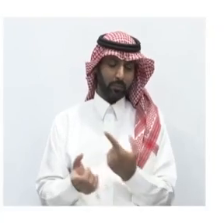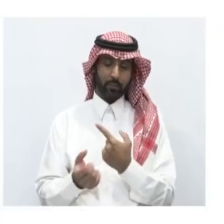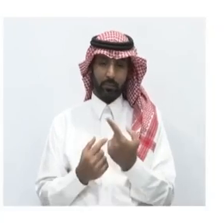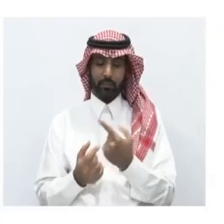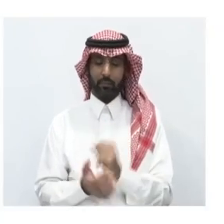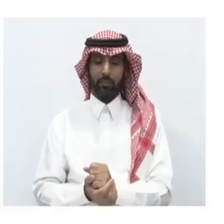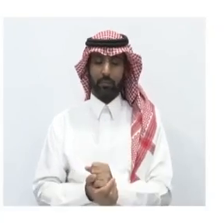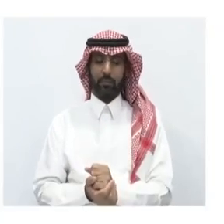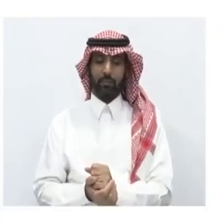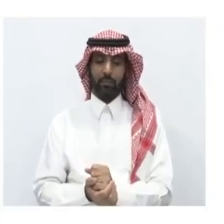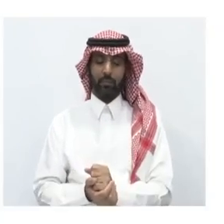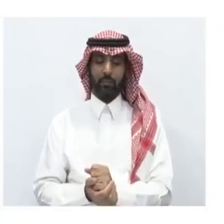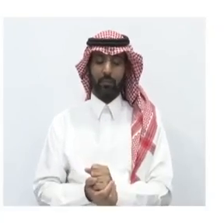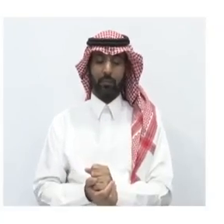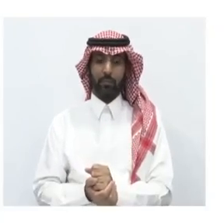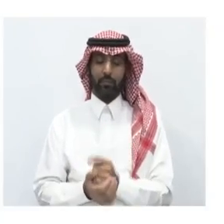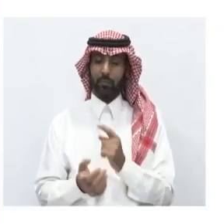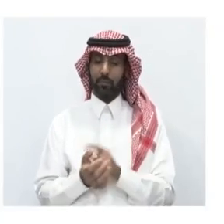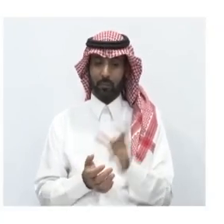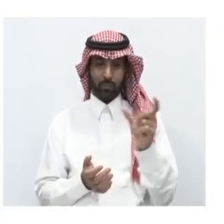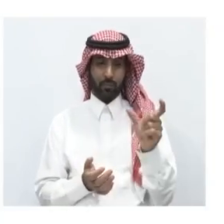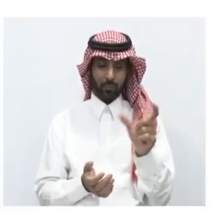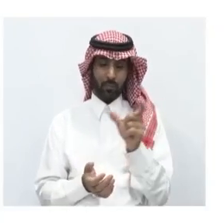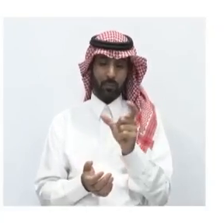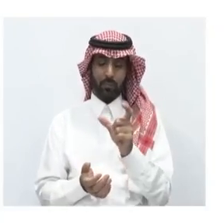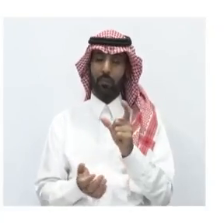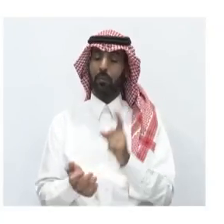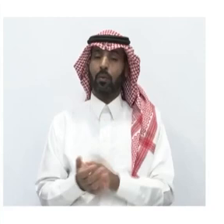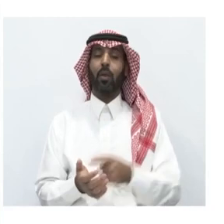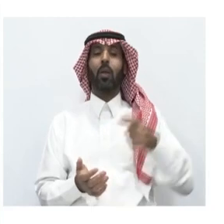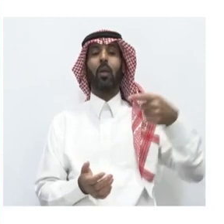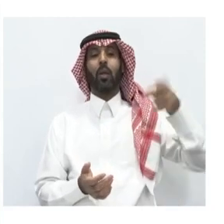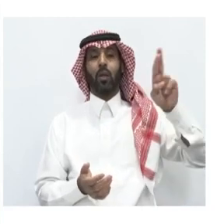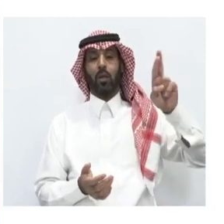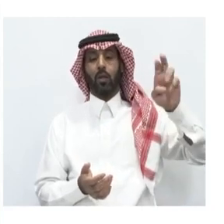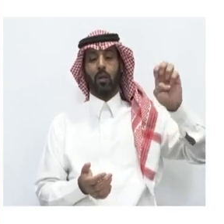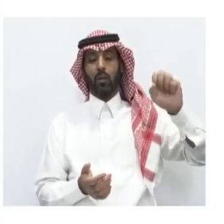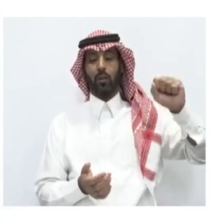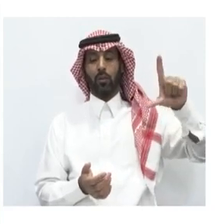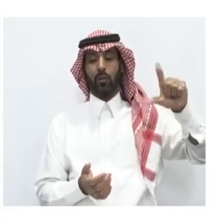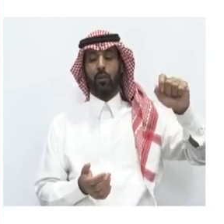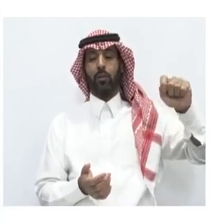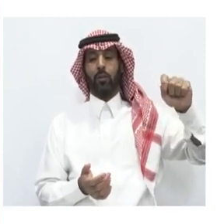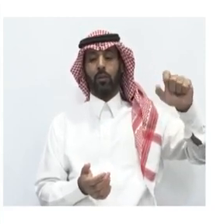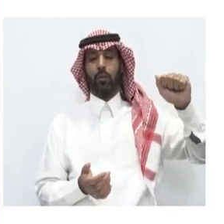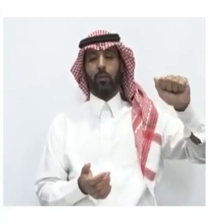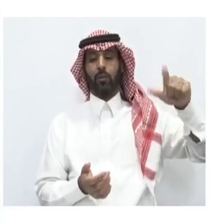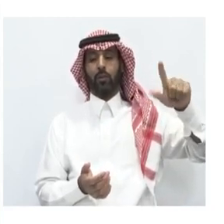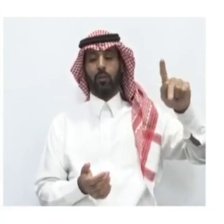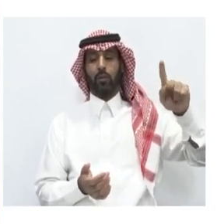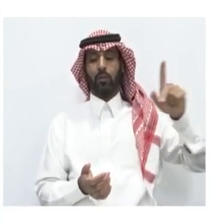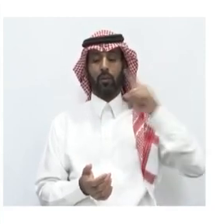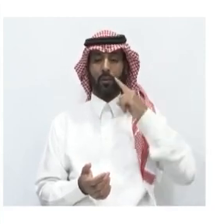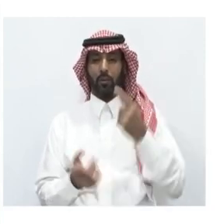them. We use the real talk phrases in new sentences. Of course, we'll be learning the real talk here. Make